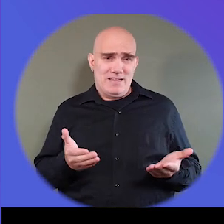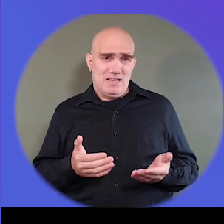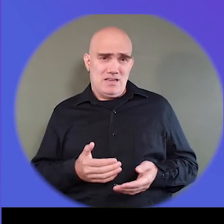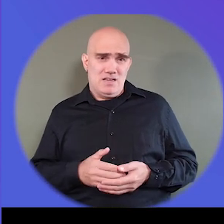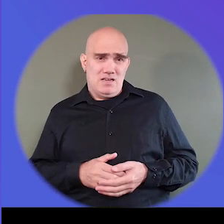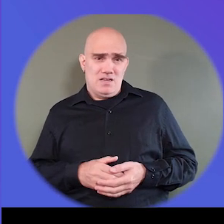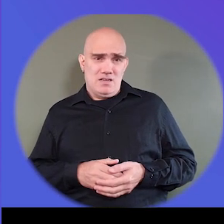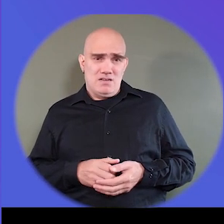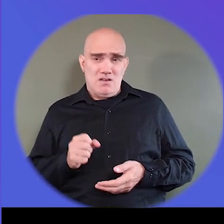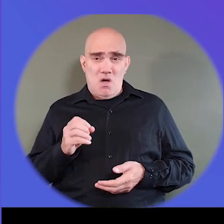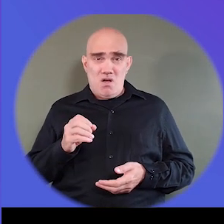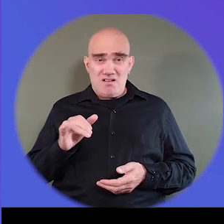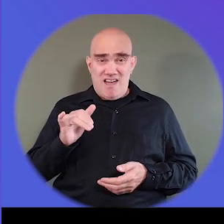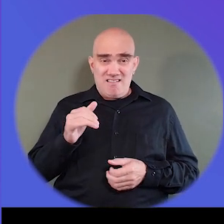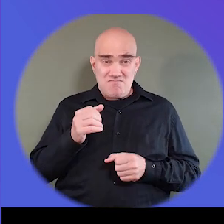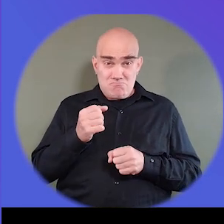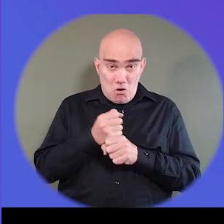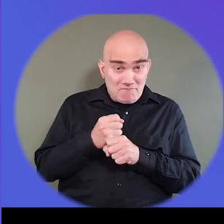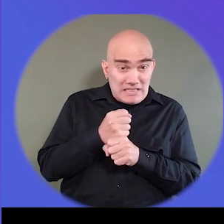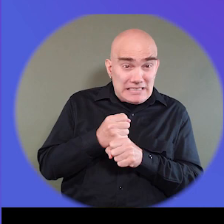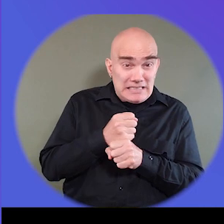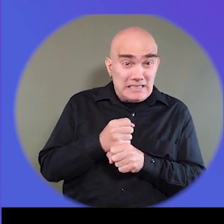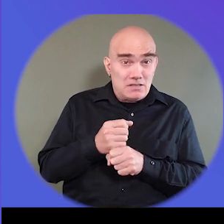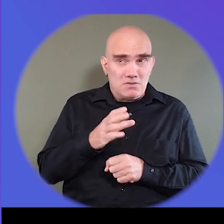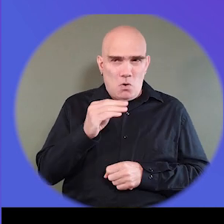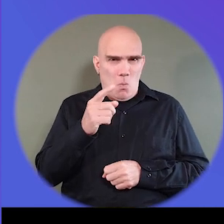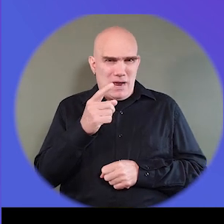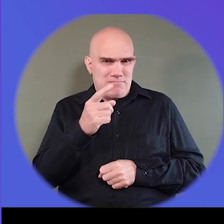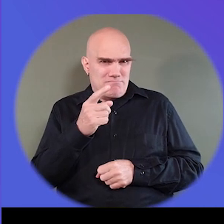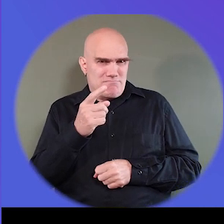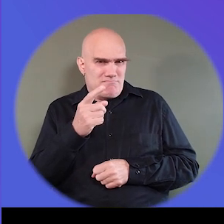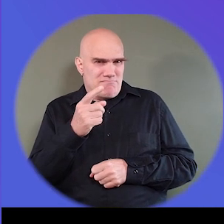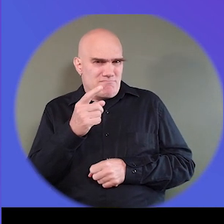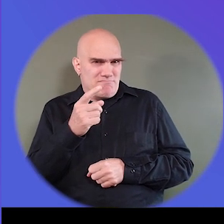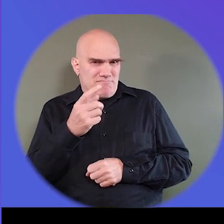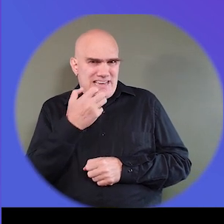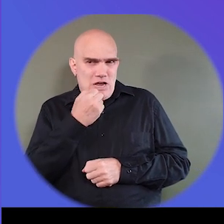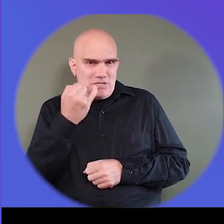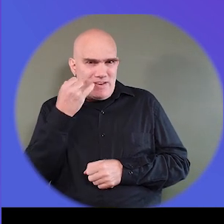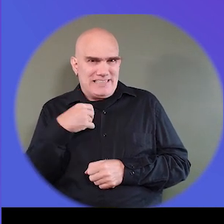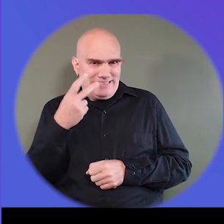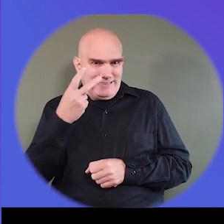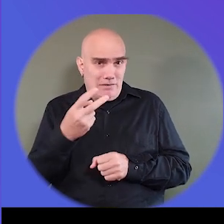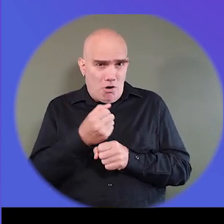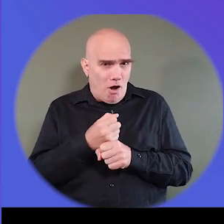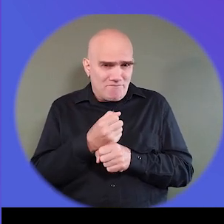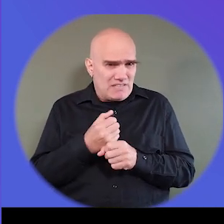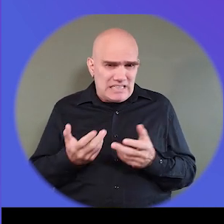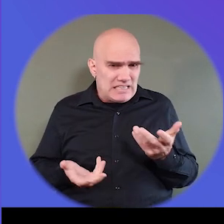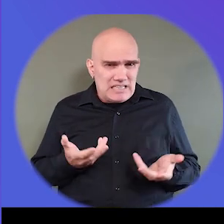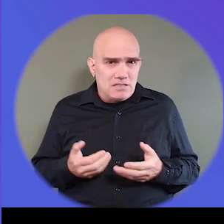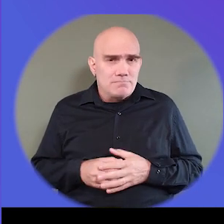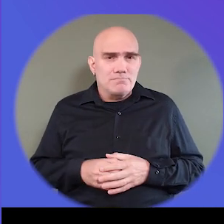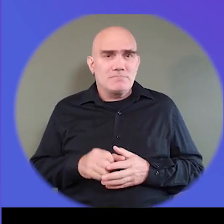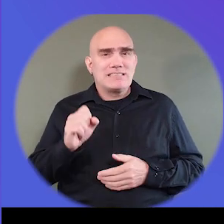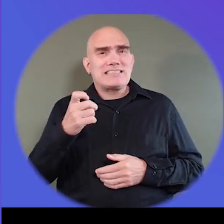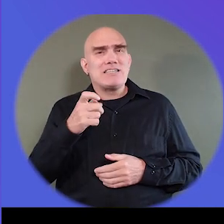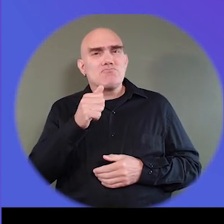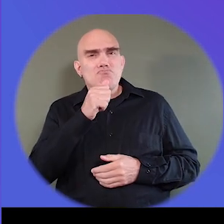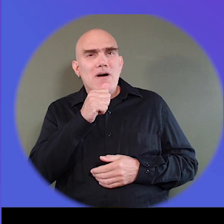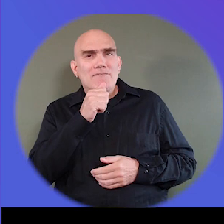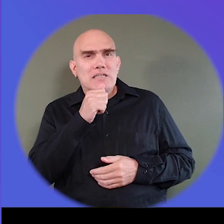thing. So's coffee. Nobody cares if I see coffee. Sex is